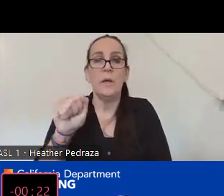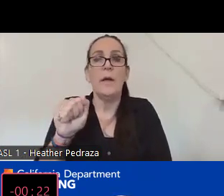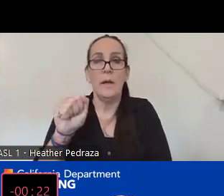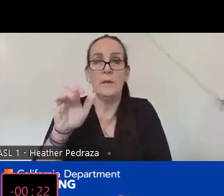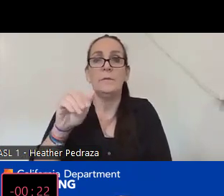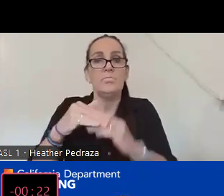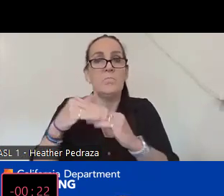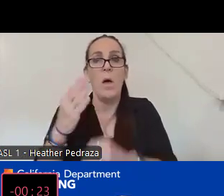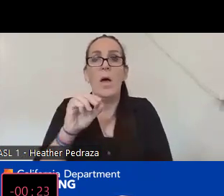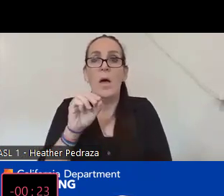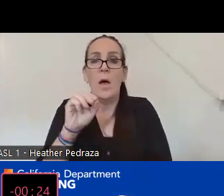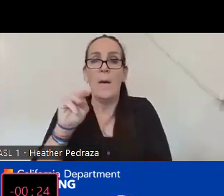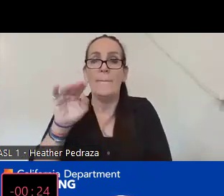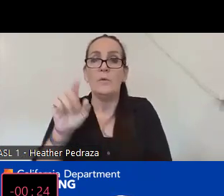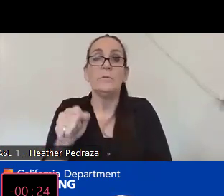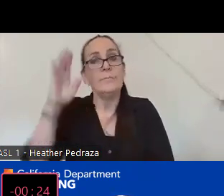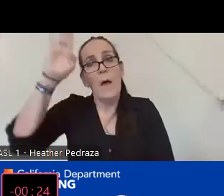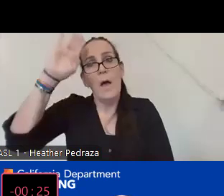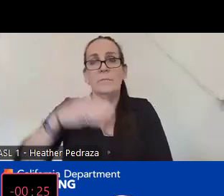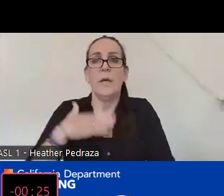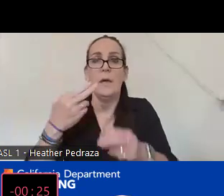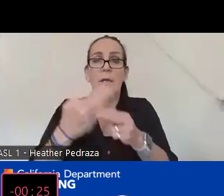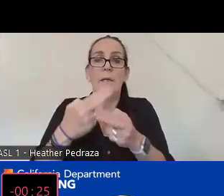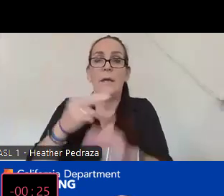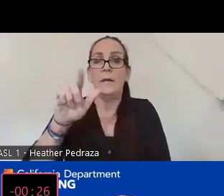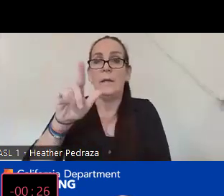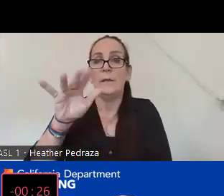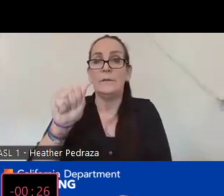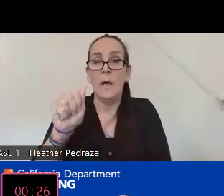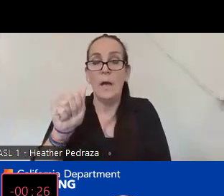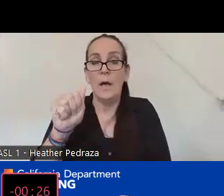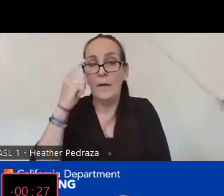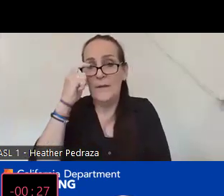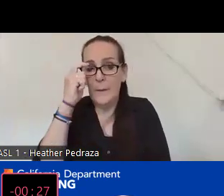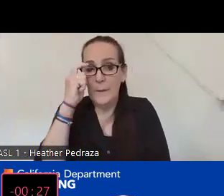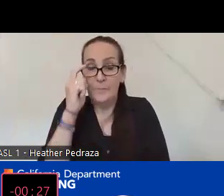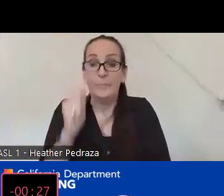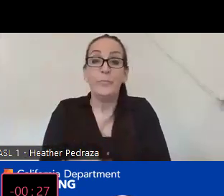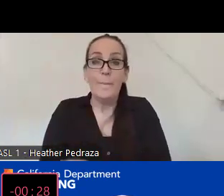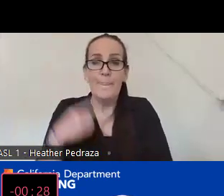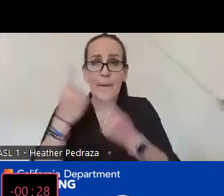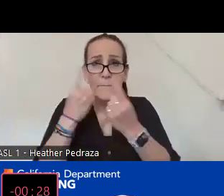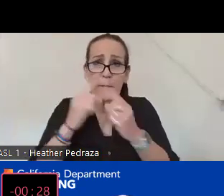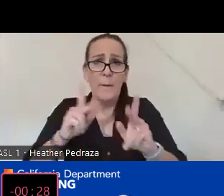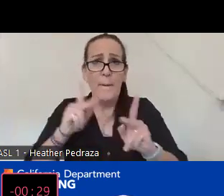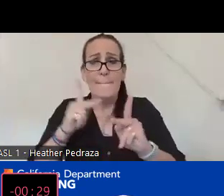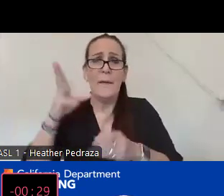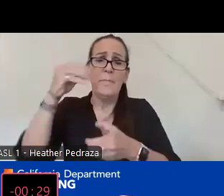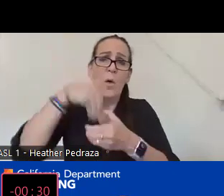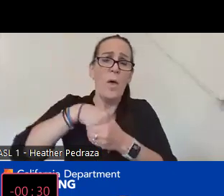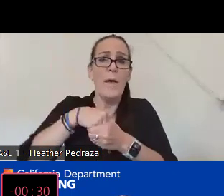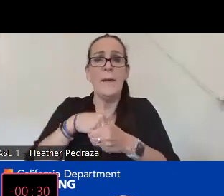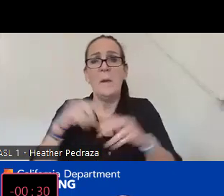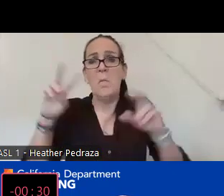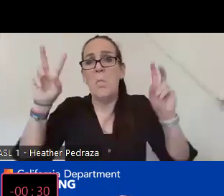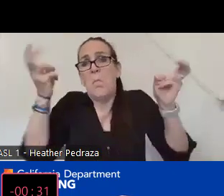Hello, my name is Lisa Cooley. I think that people that are in the forgotten